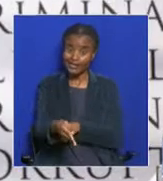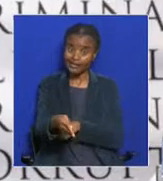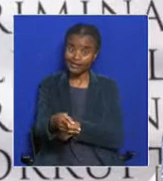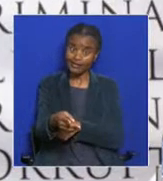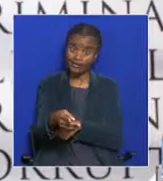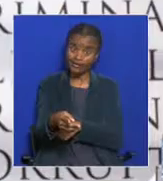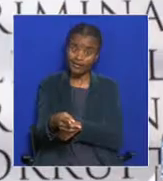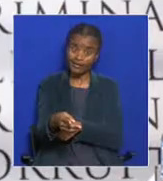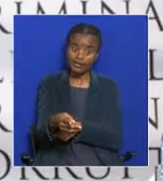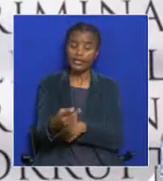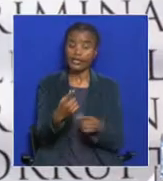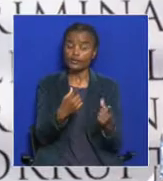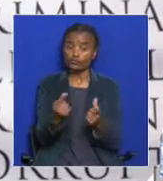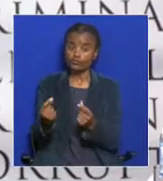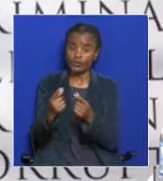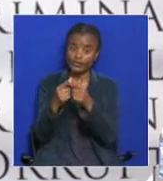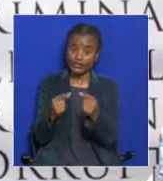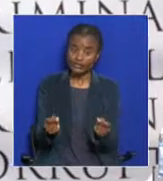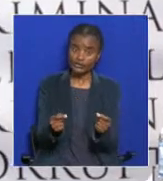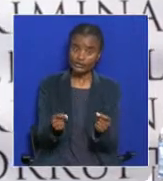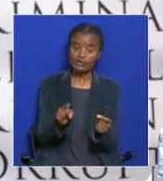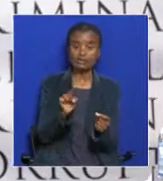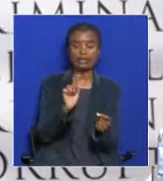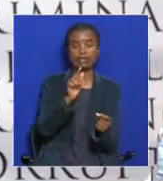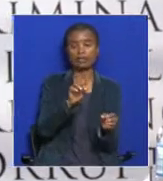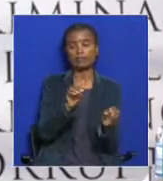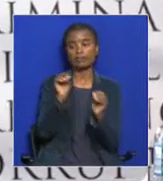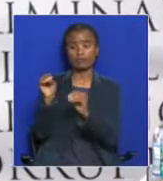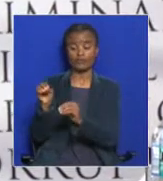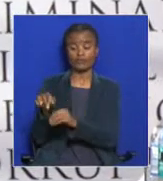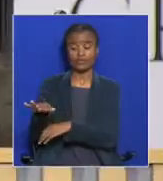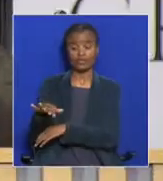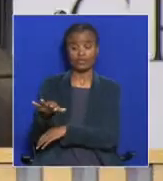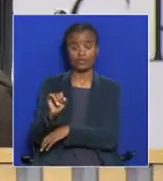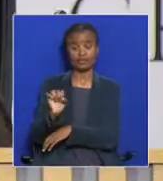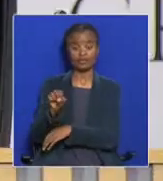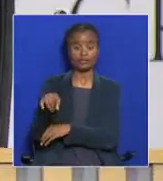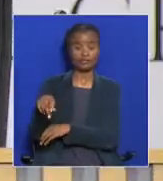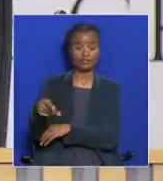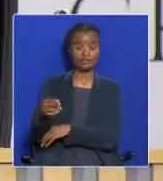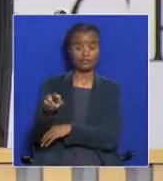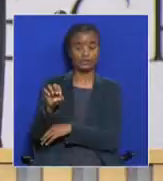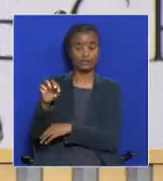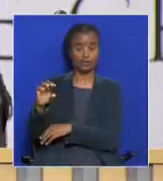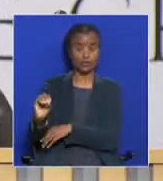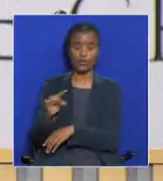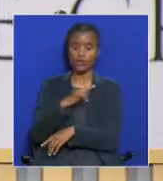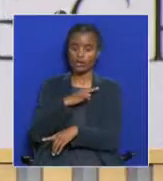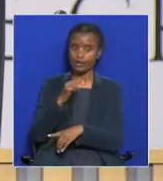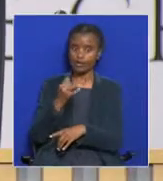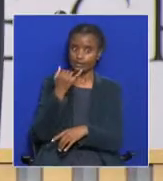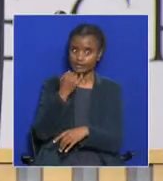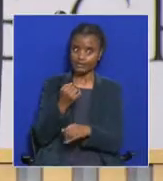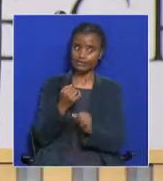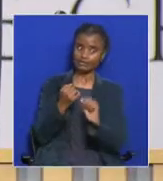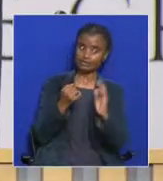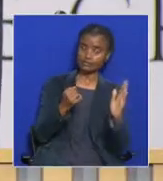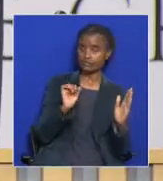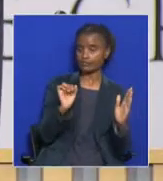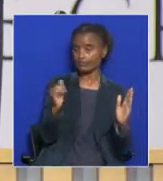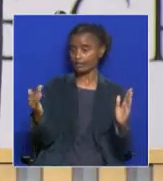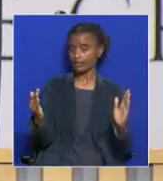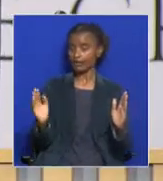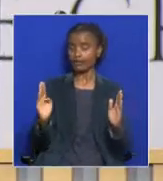Isipingo. The fact that they are side by side, that's the only point I'm making. Okay. Commissioner, I think if we had to